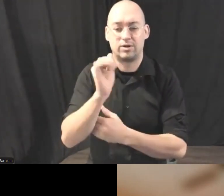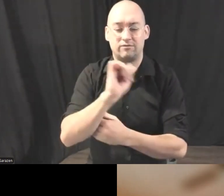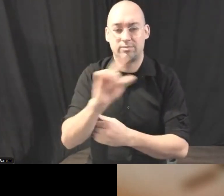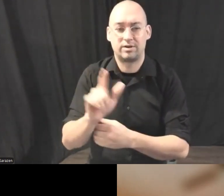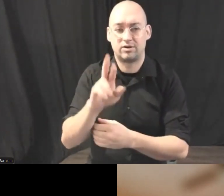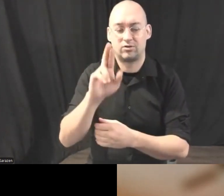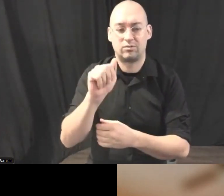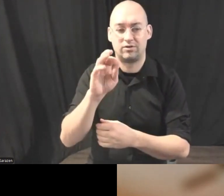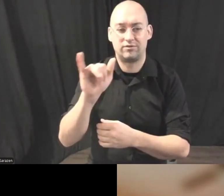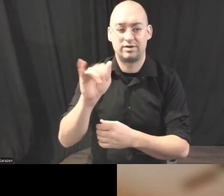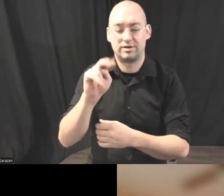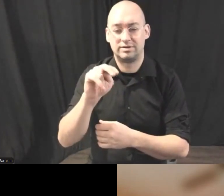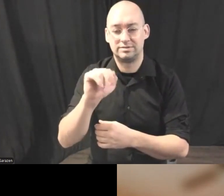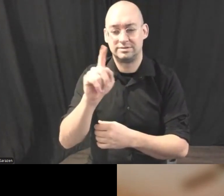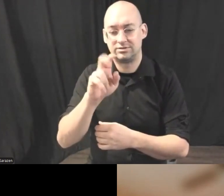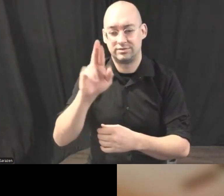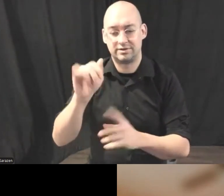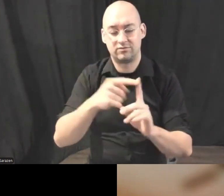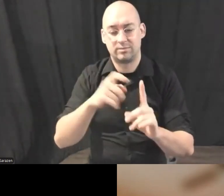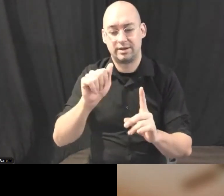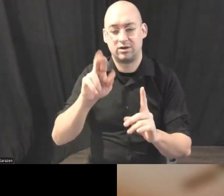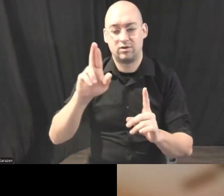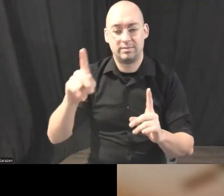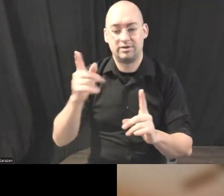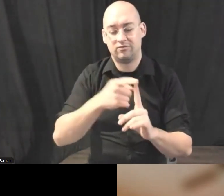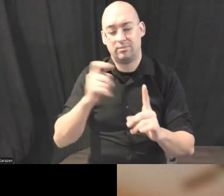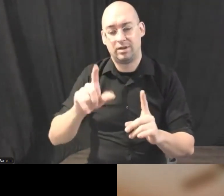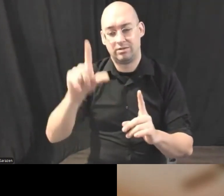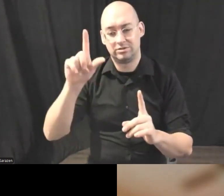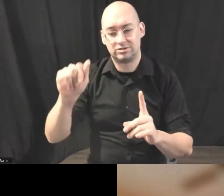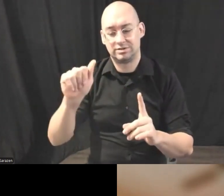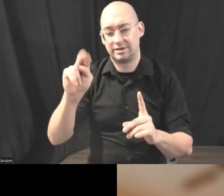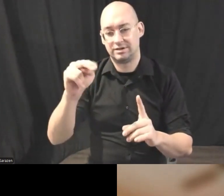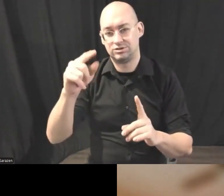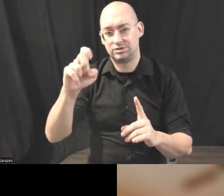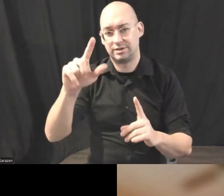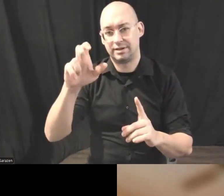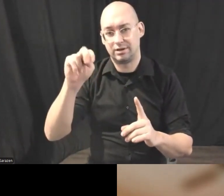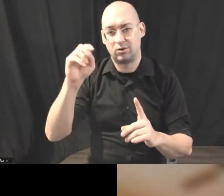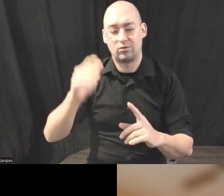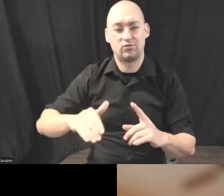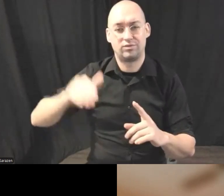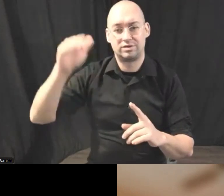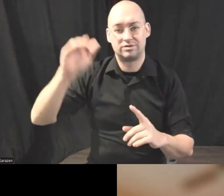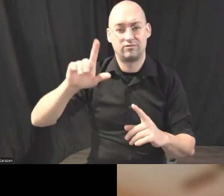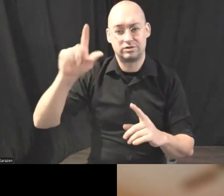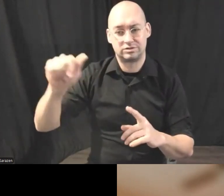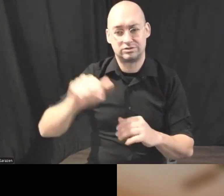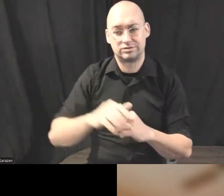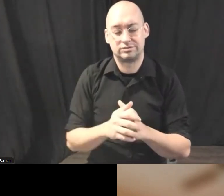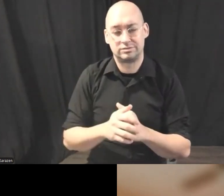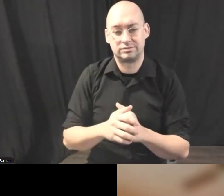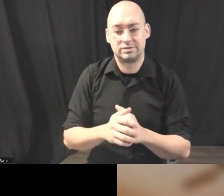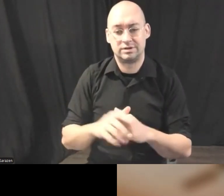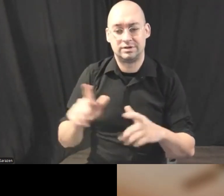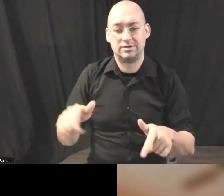from AARP, from Los Angeles, Angelino, raised in Los Angeles. Live a